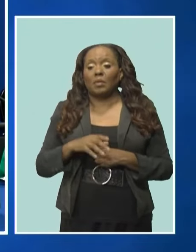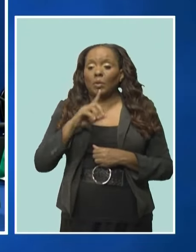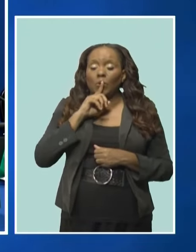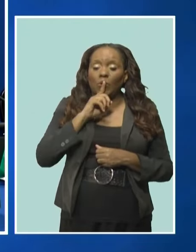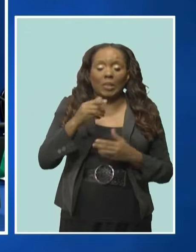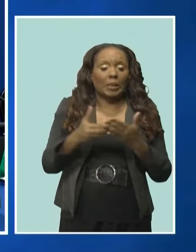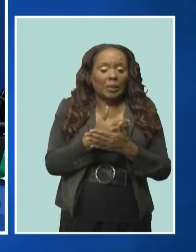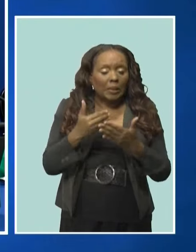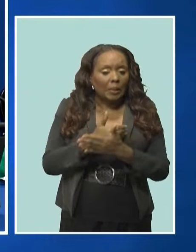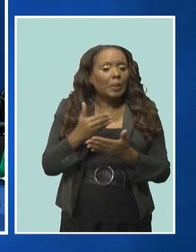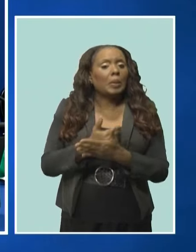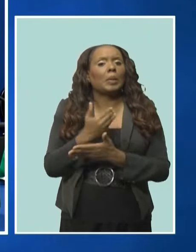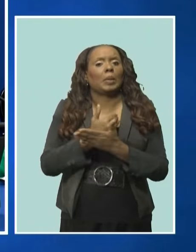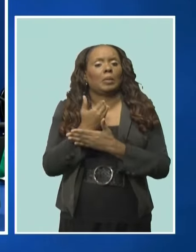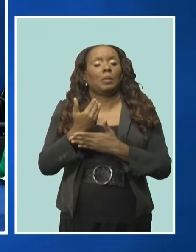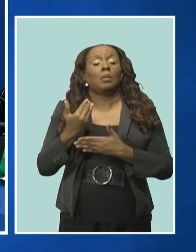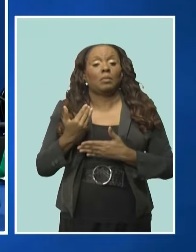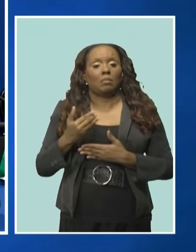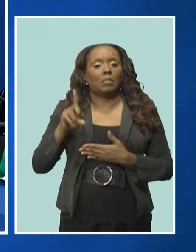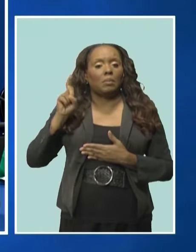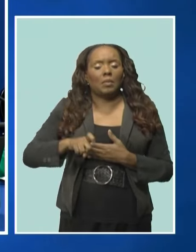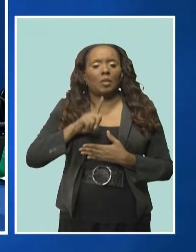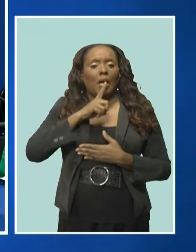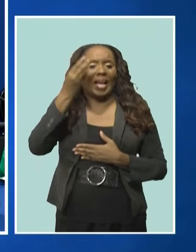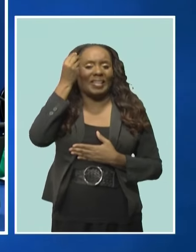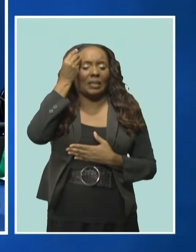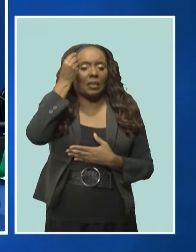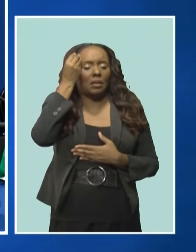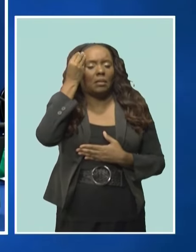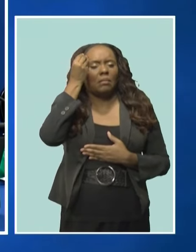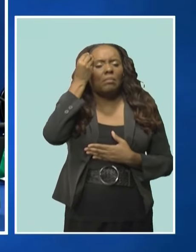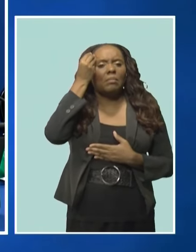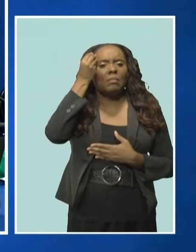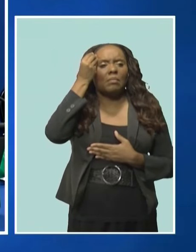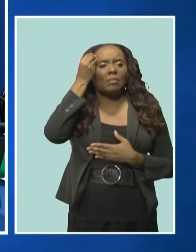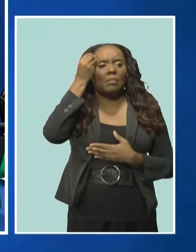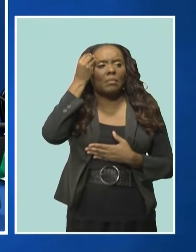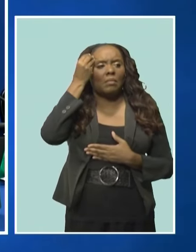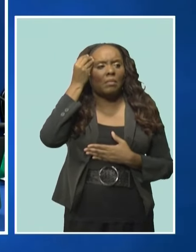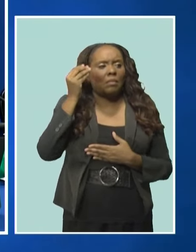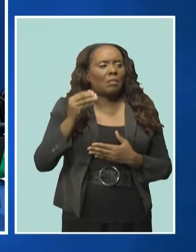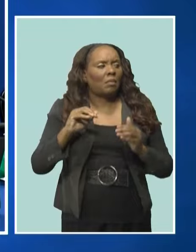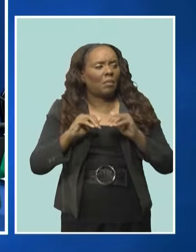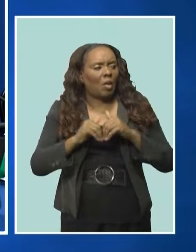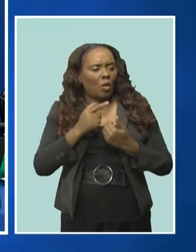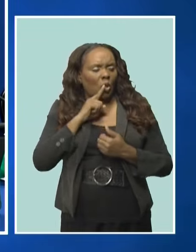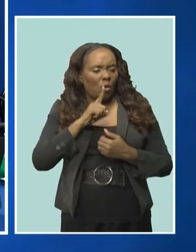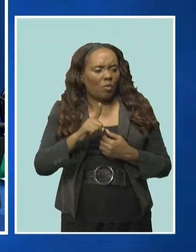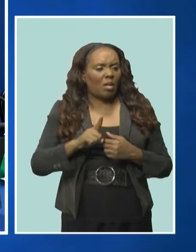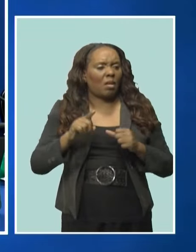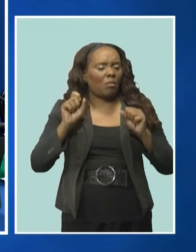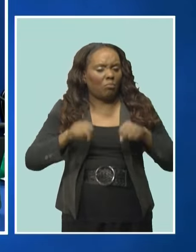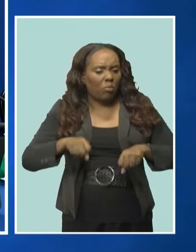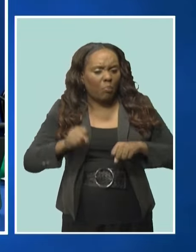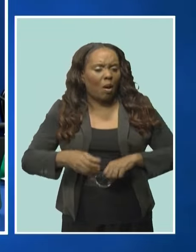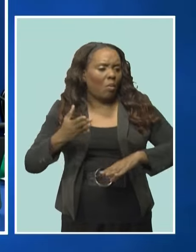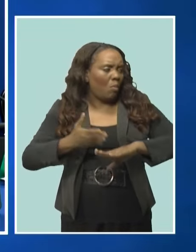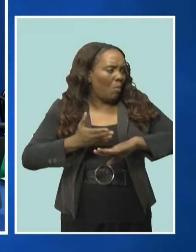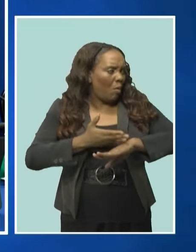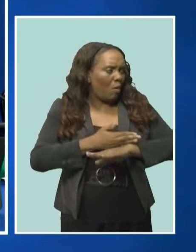and modern, we must consider how best to optimize the potential of each of